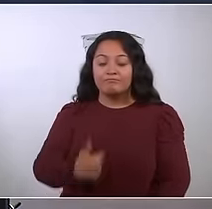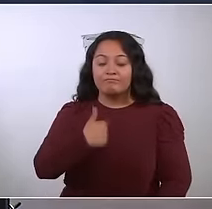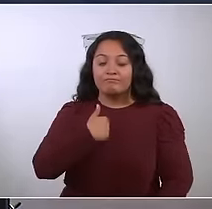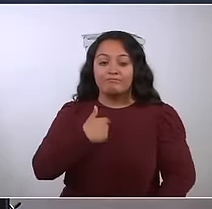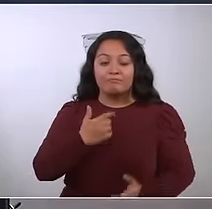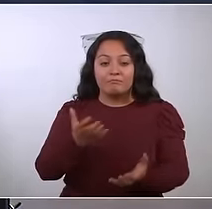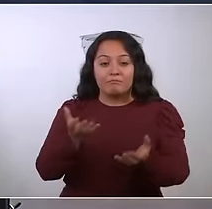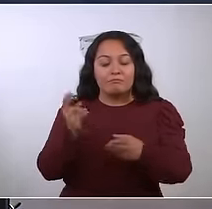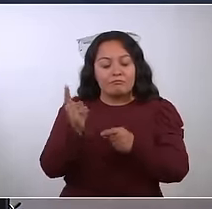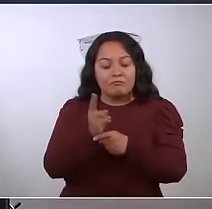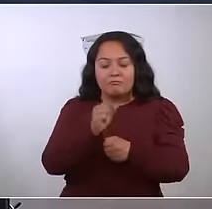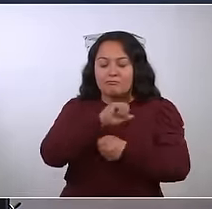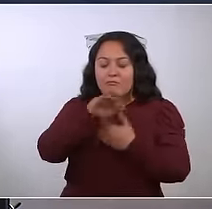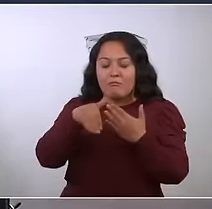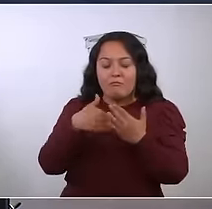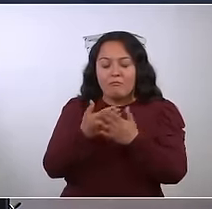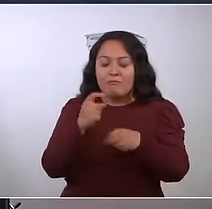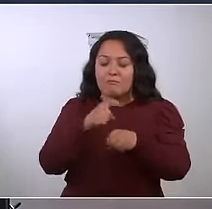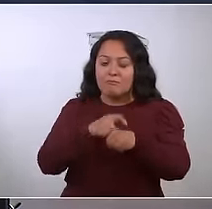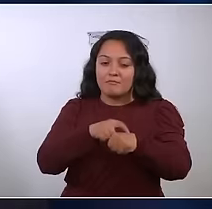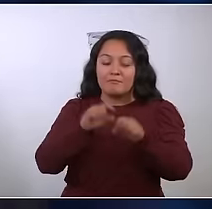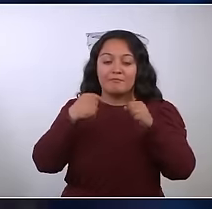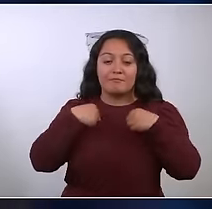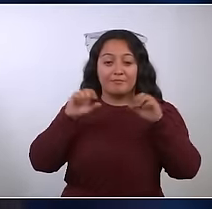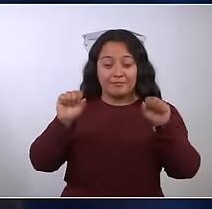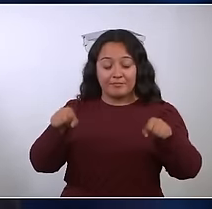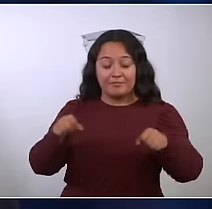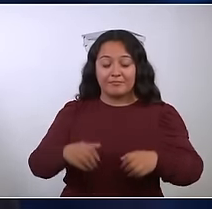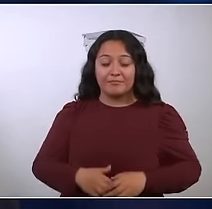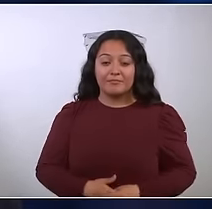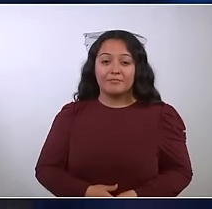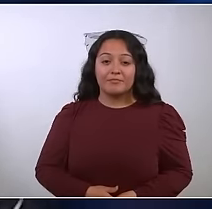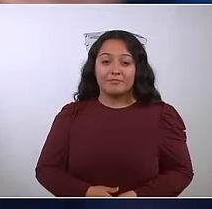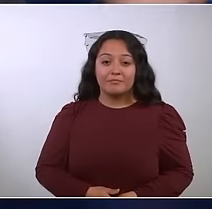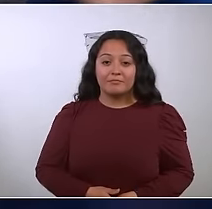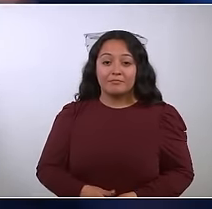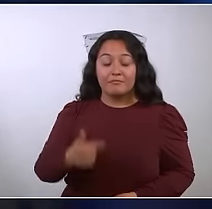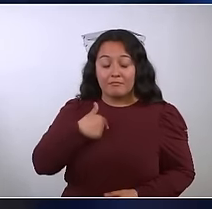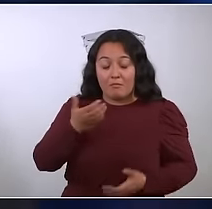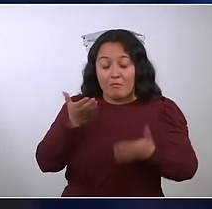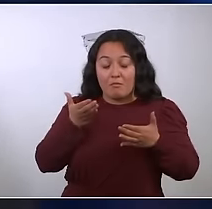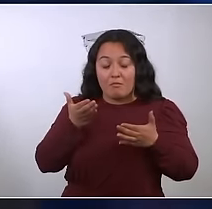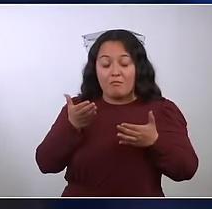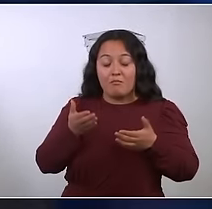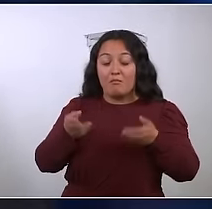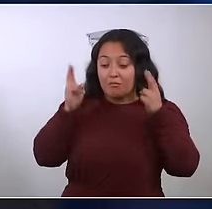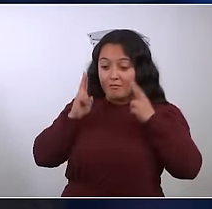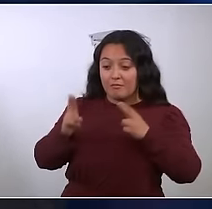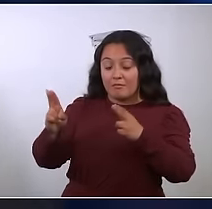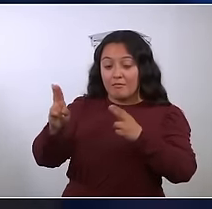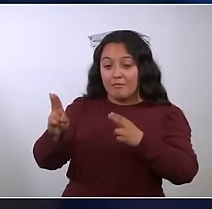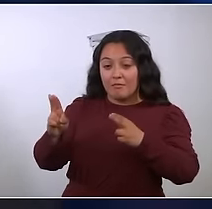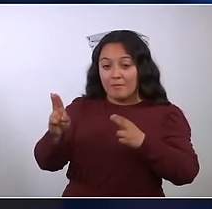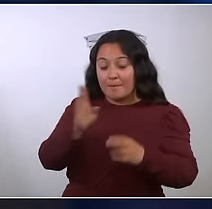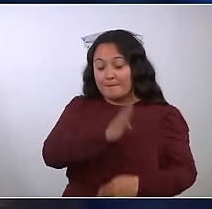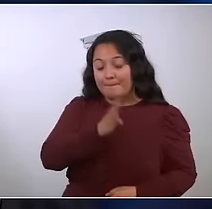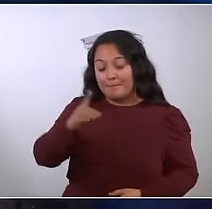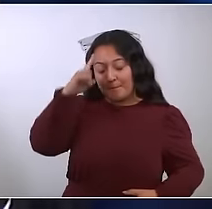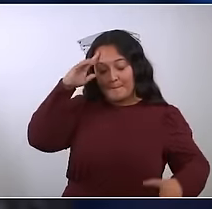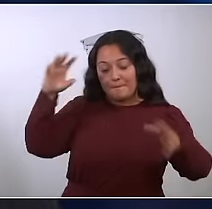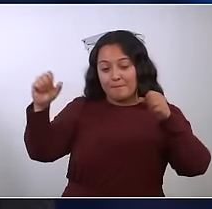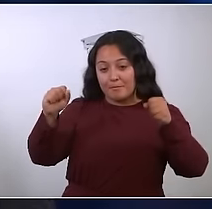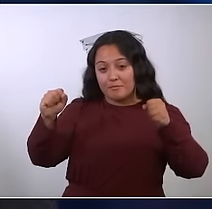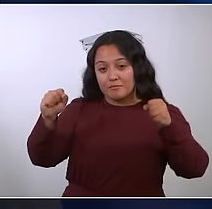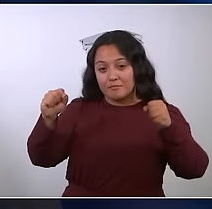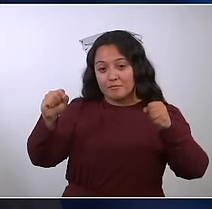esta hora. And I want to absorb every minute possible. Rápidamente honramos a nuestro obispo presidente. Very quickly we honor our bishop president. La